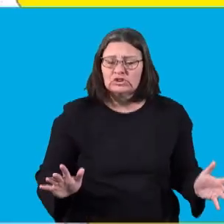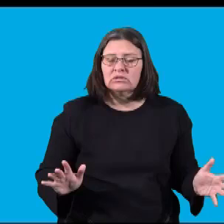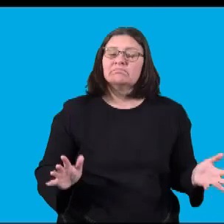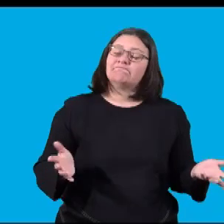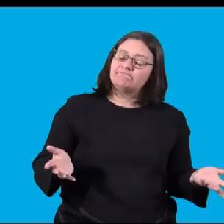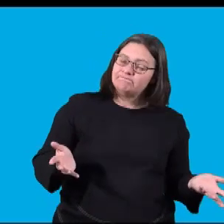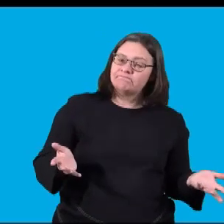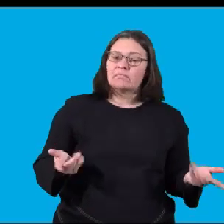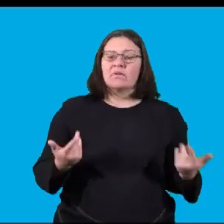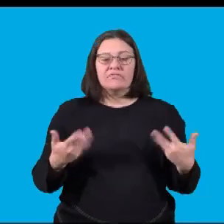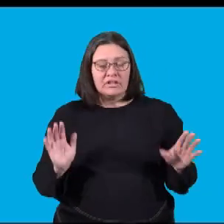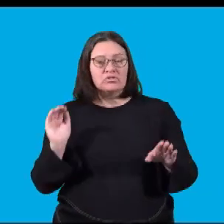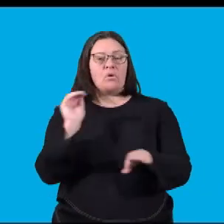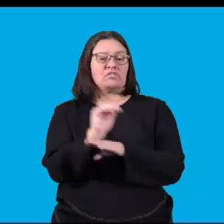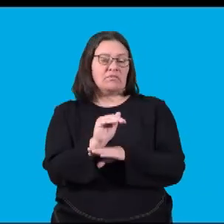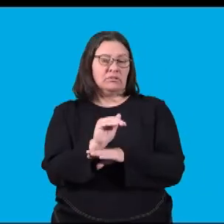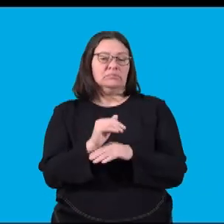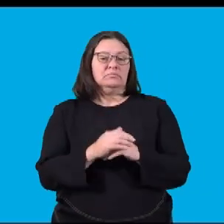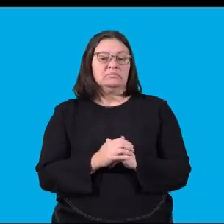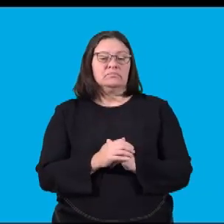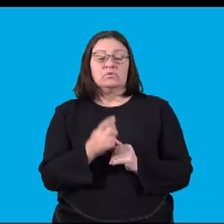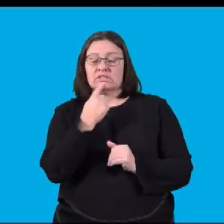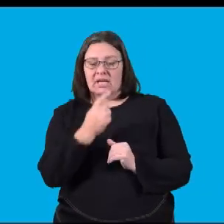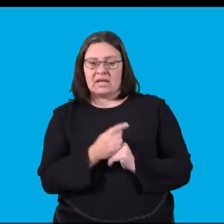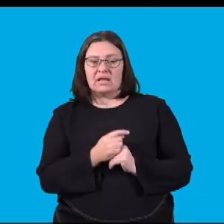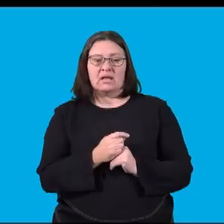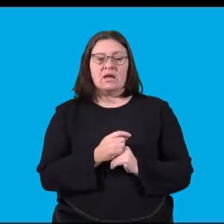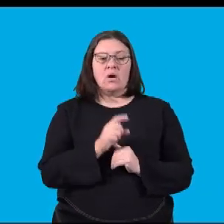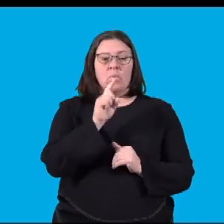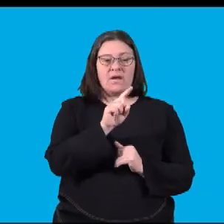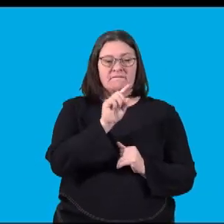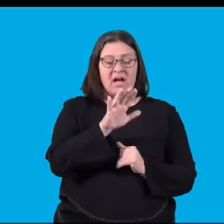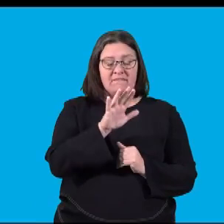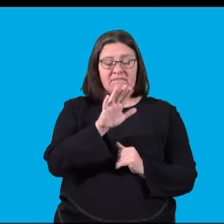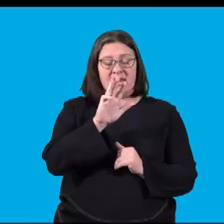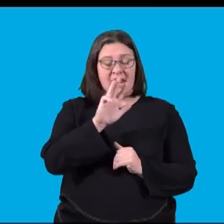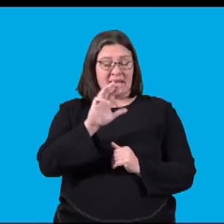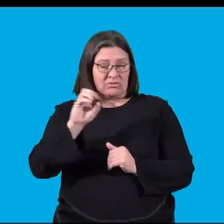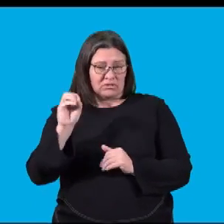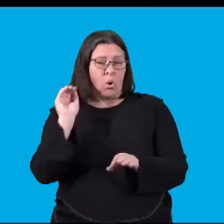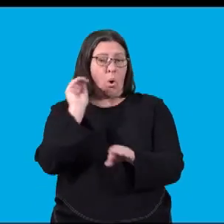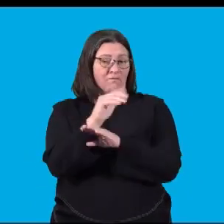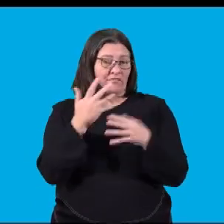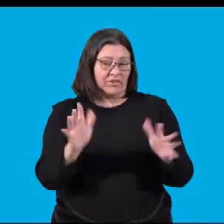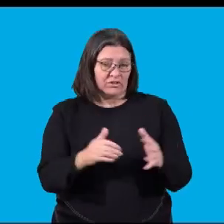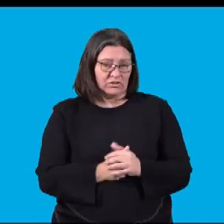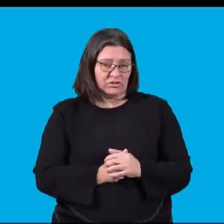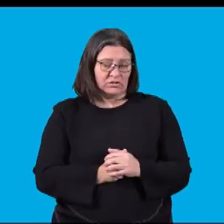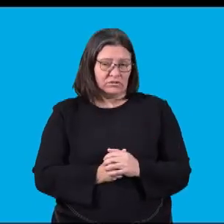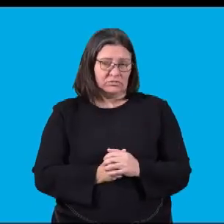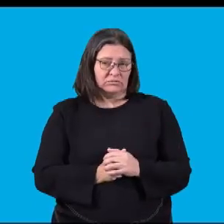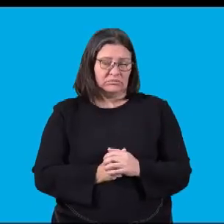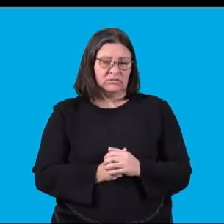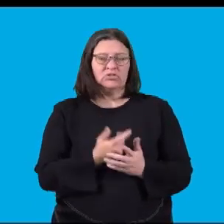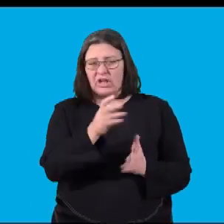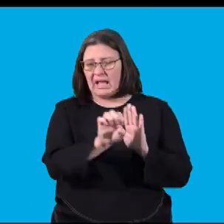do then? If the bank balance is already an overdraft, so we're coming here to say 15.9, it's already an overdraft. Remember, I'm